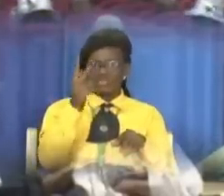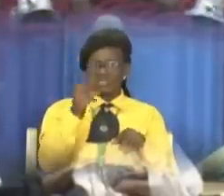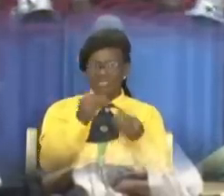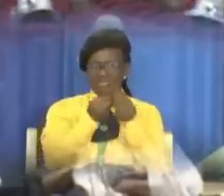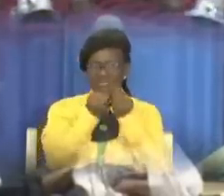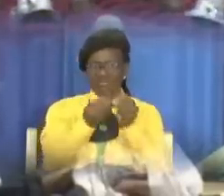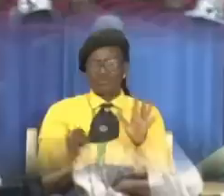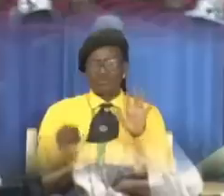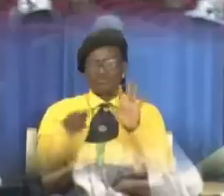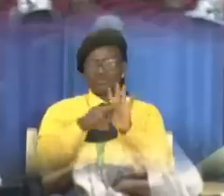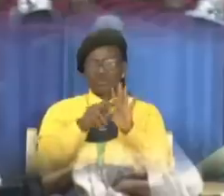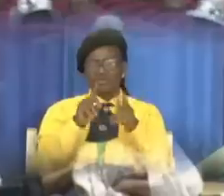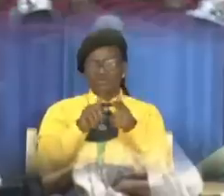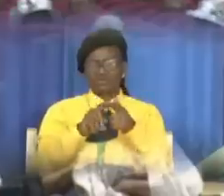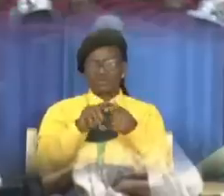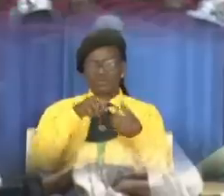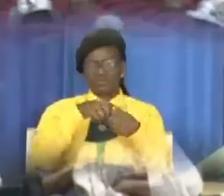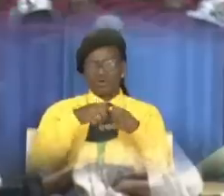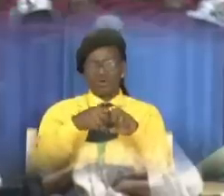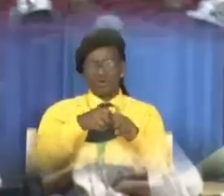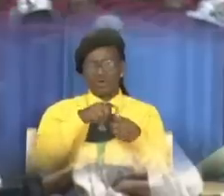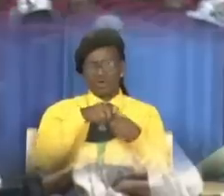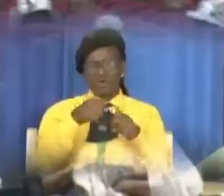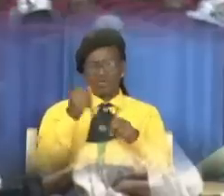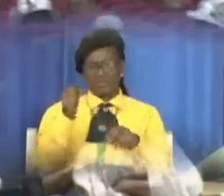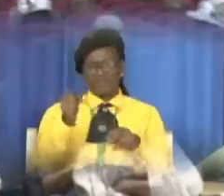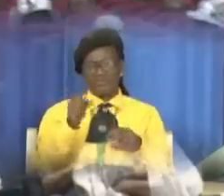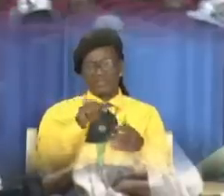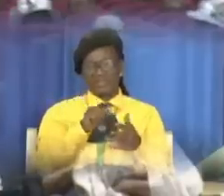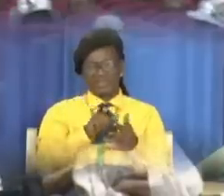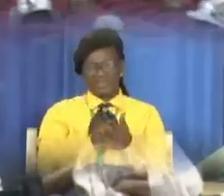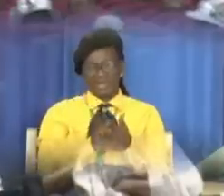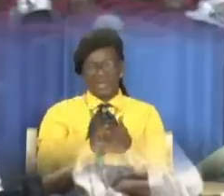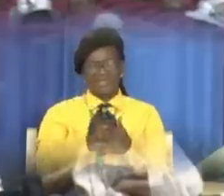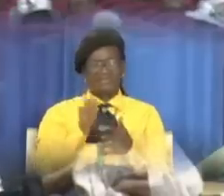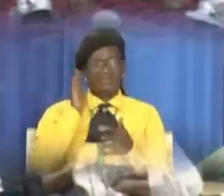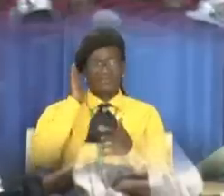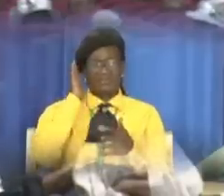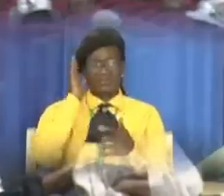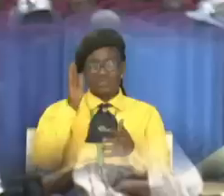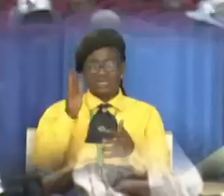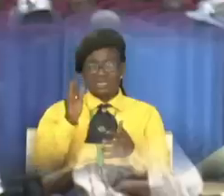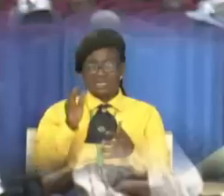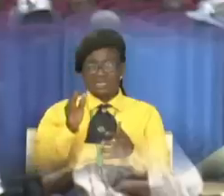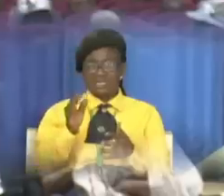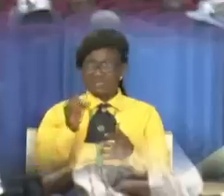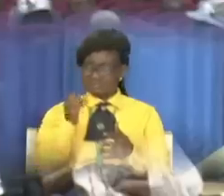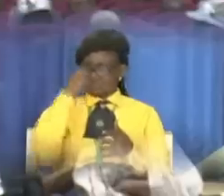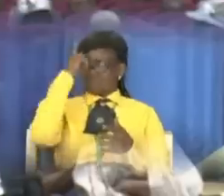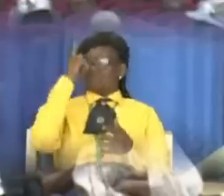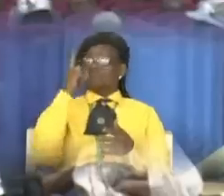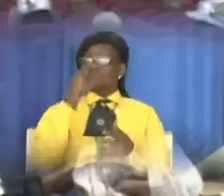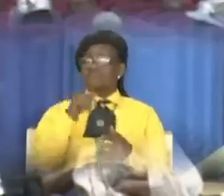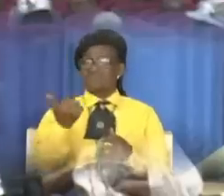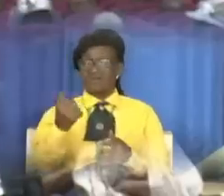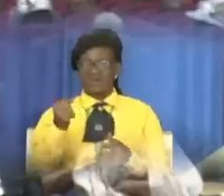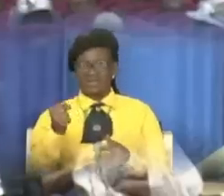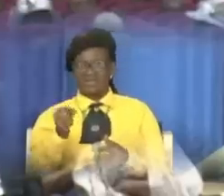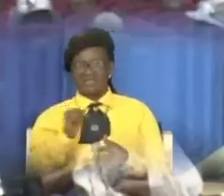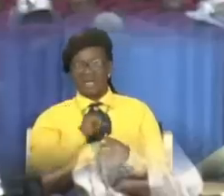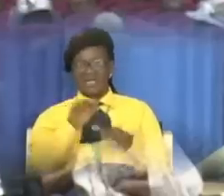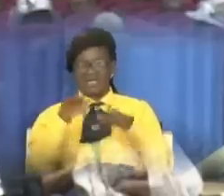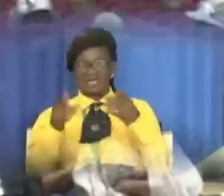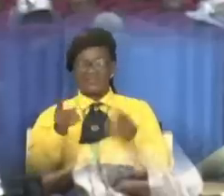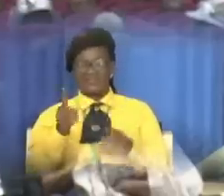to problems that will baffle others. I give you just an illustration